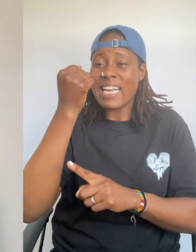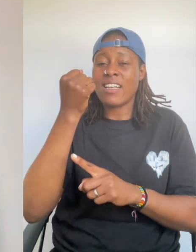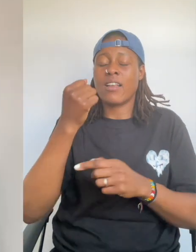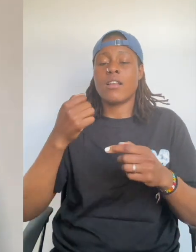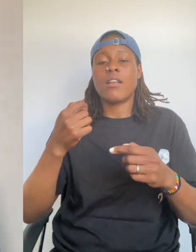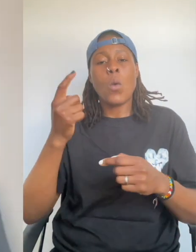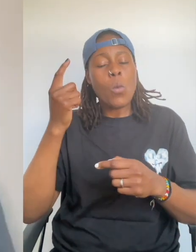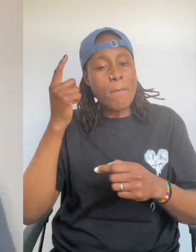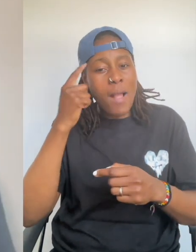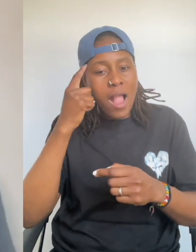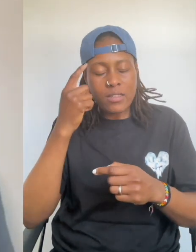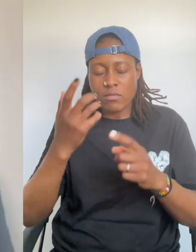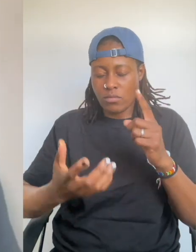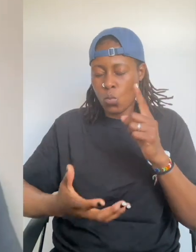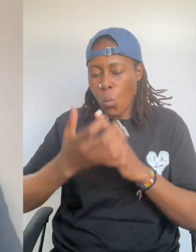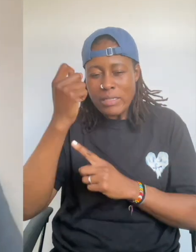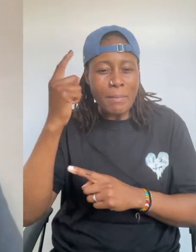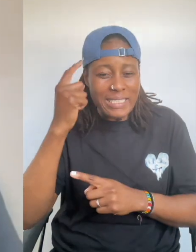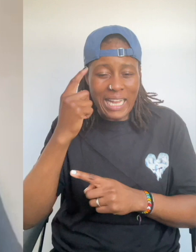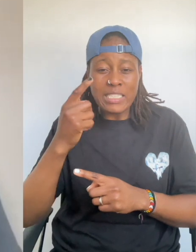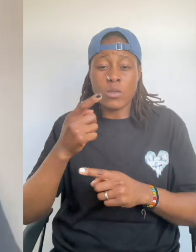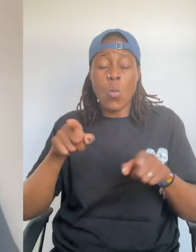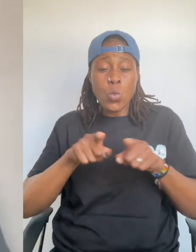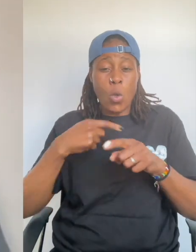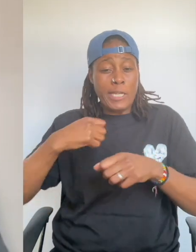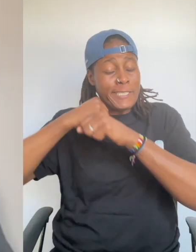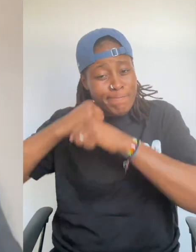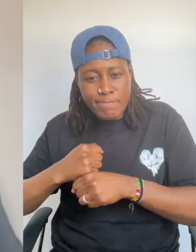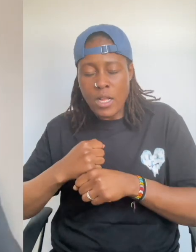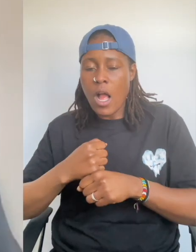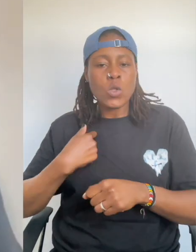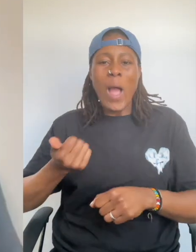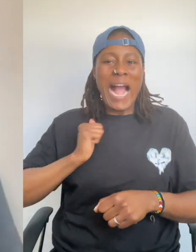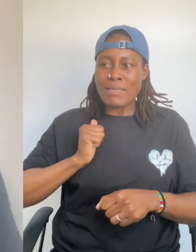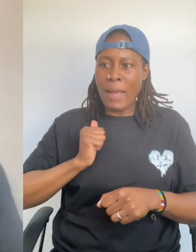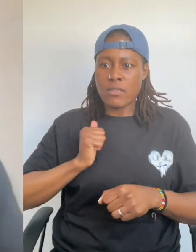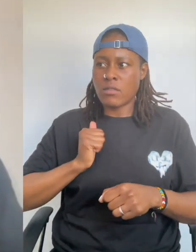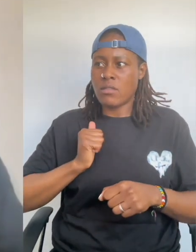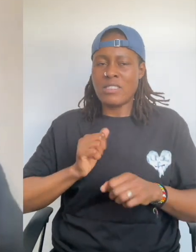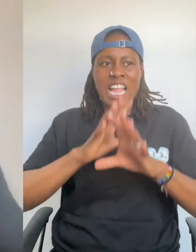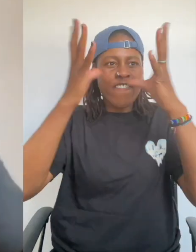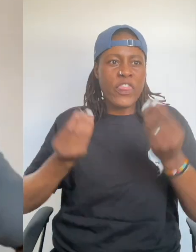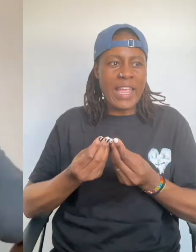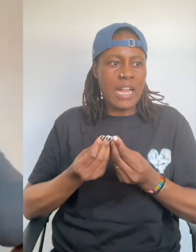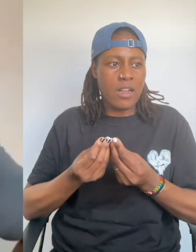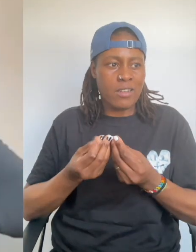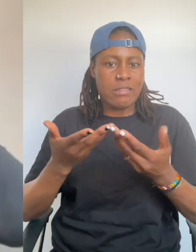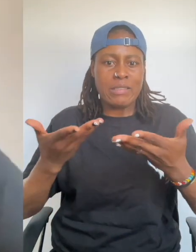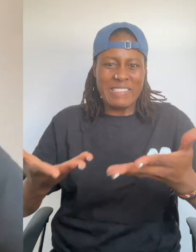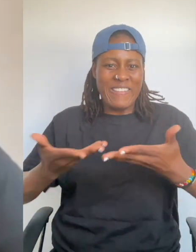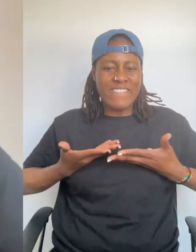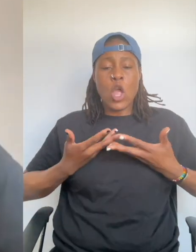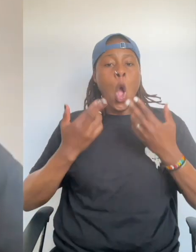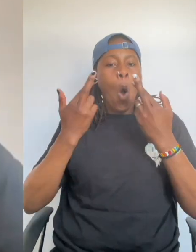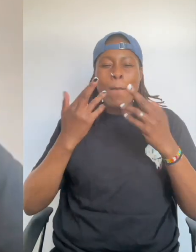got a winner's mentality, and I'll put the work in as well. I don't just expect things to come to me. Hope is not a strategy,